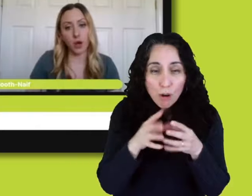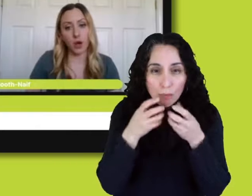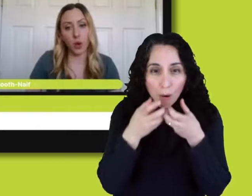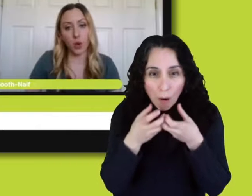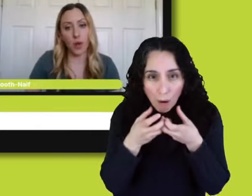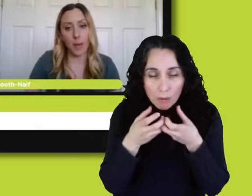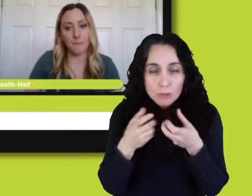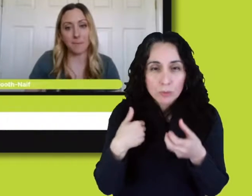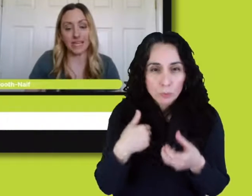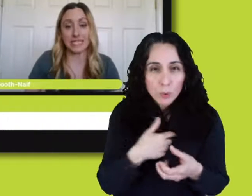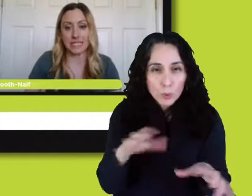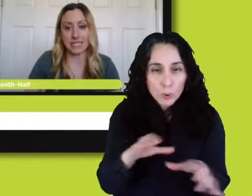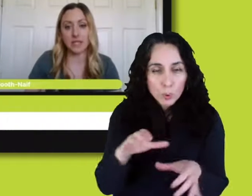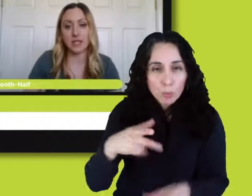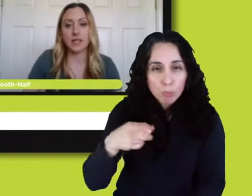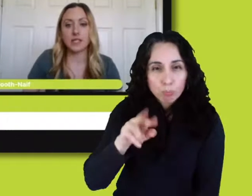prompt,